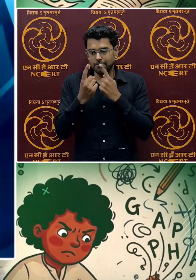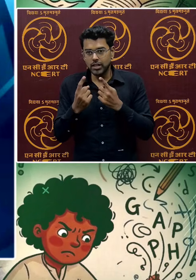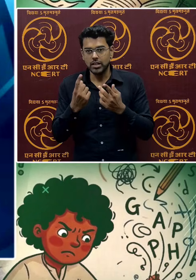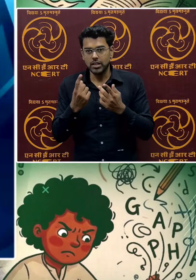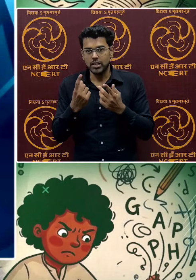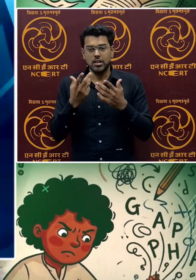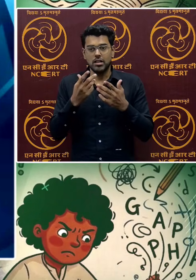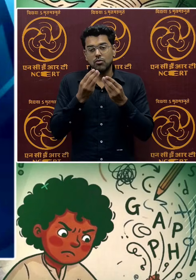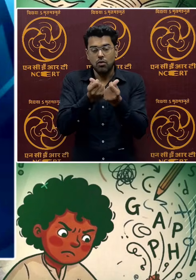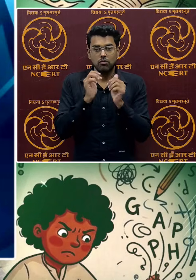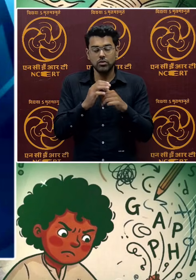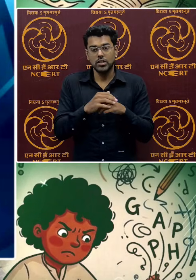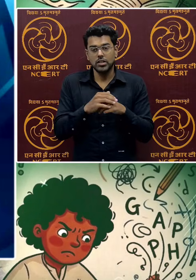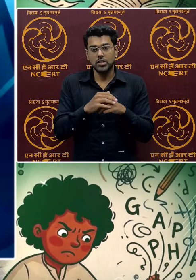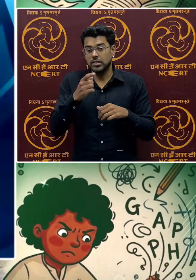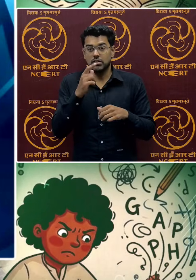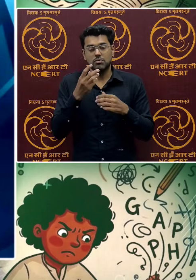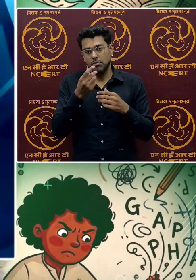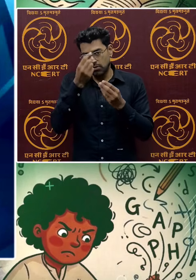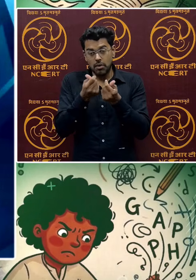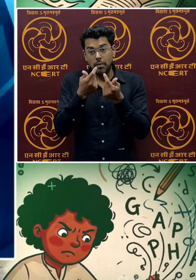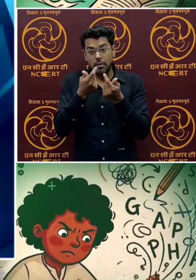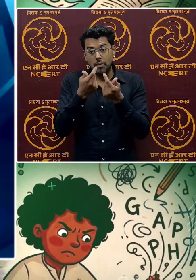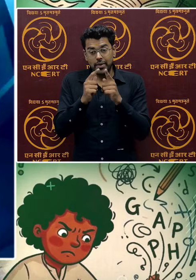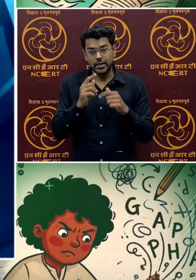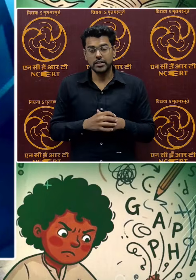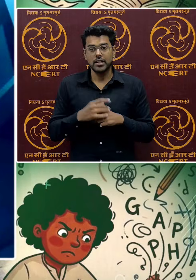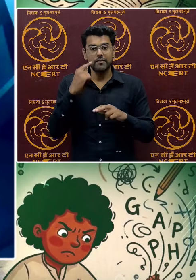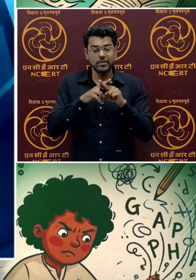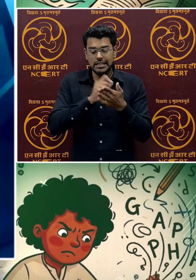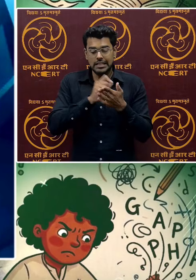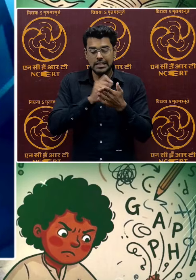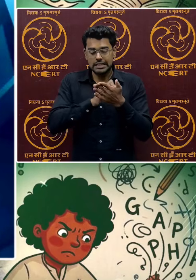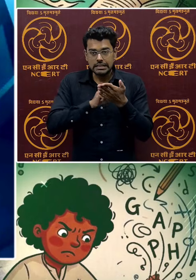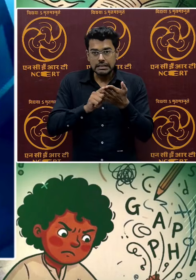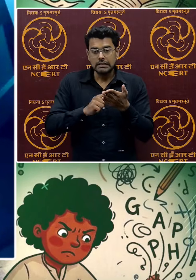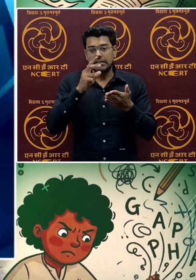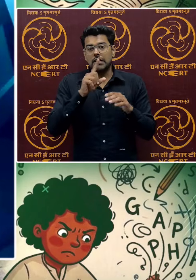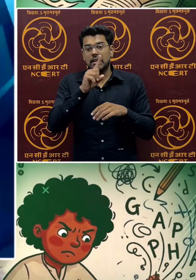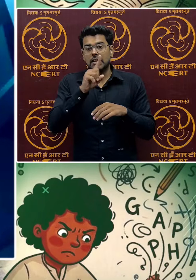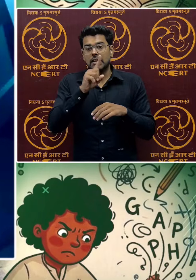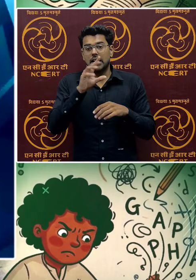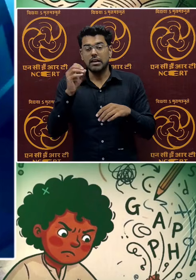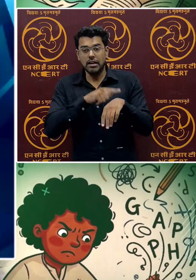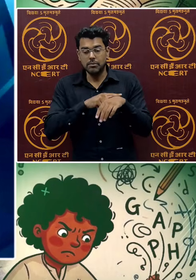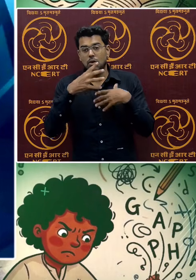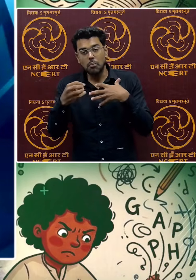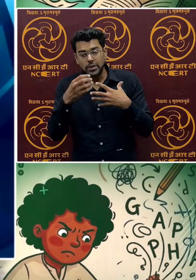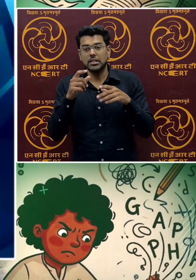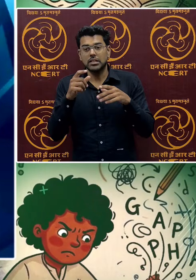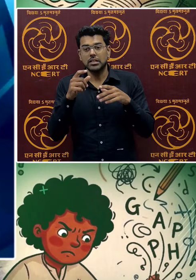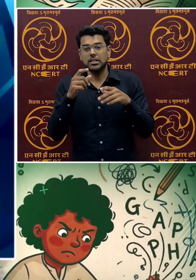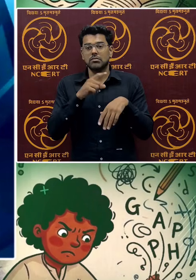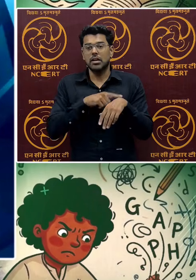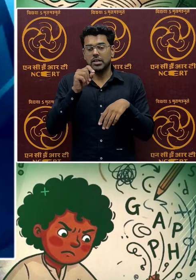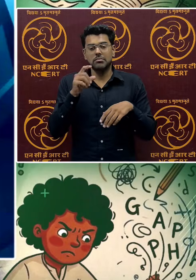through the practice, then it will be actually solve the problem. All right. But if writing 100 times and copying and writing, that is